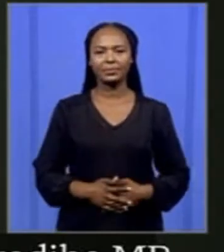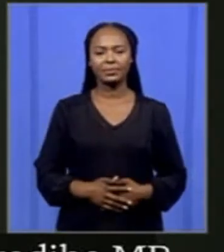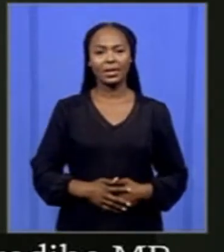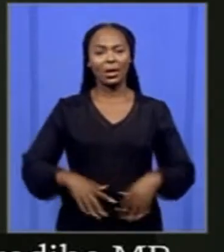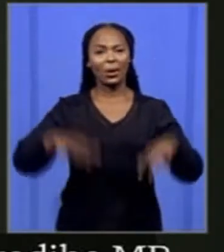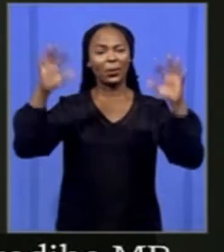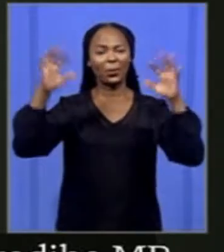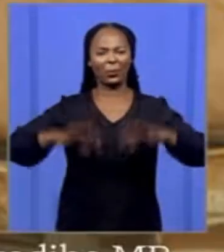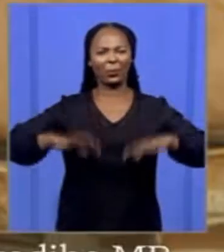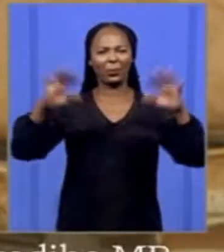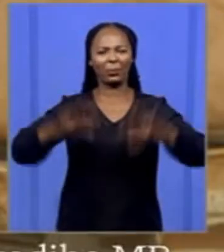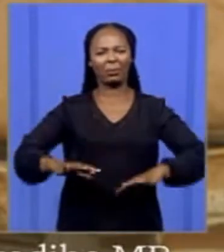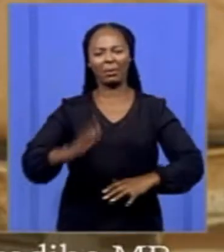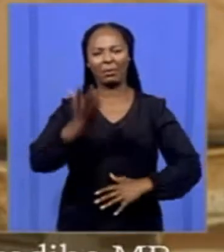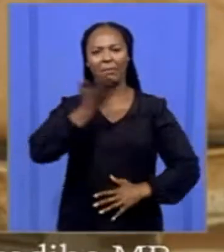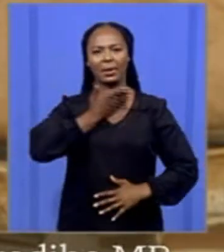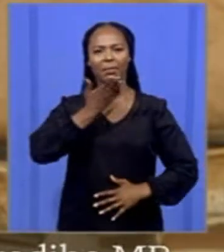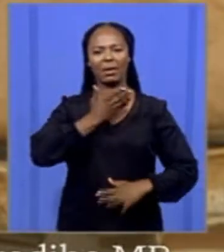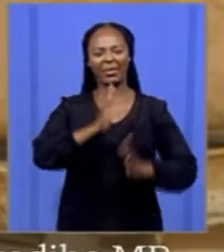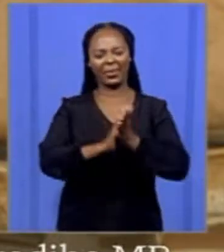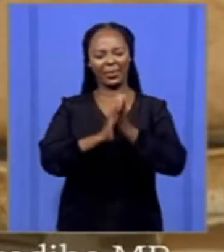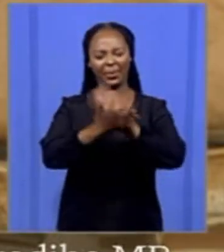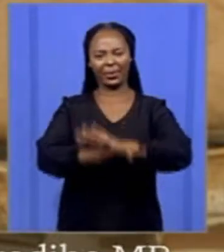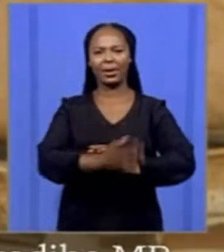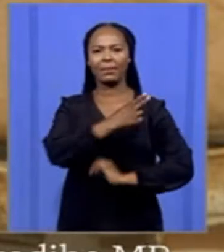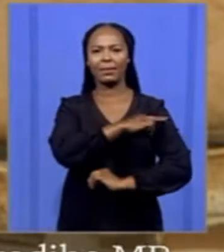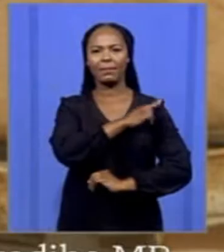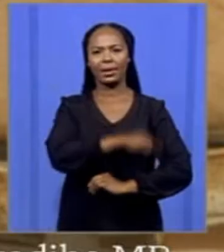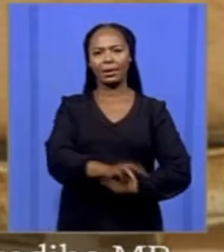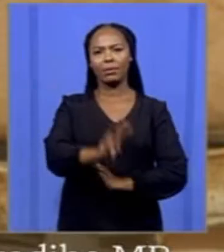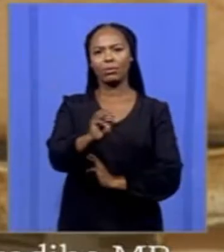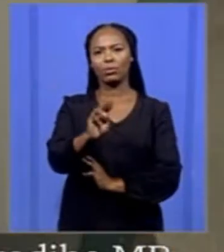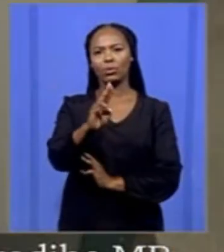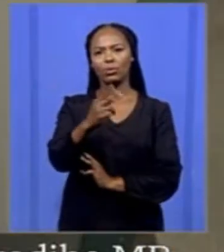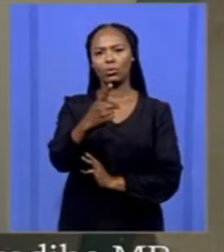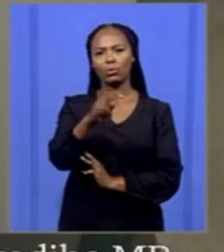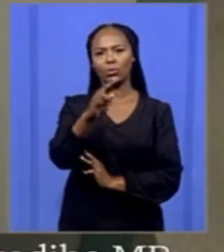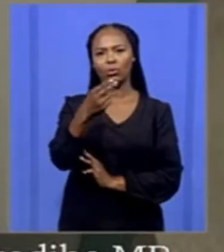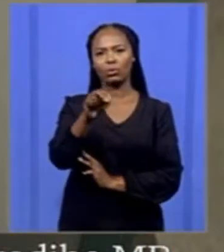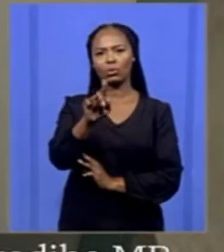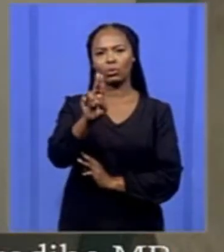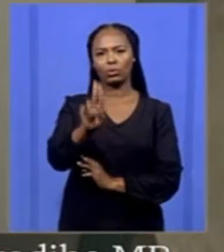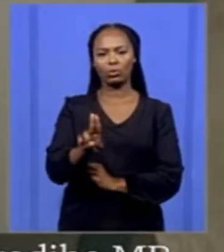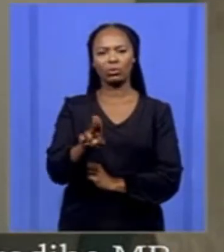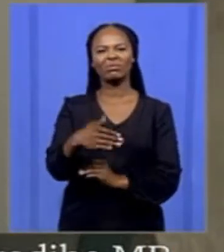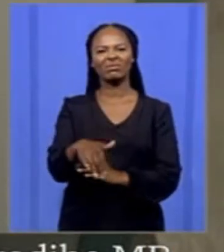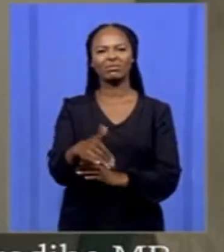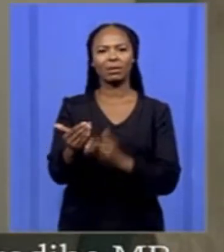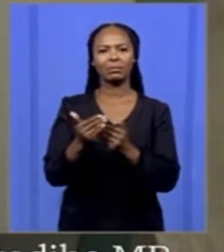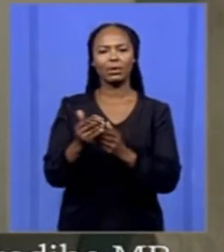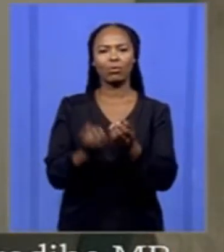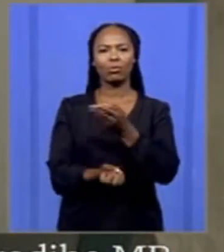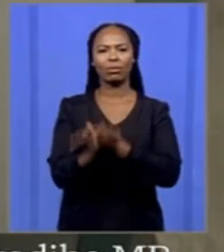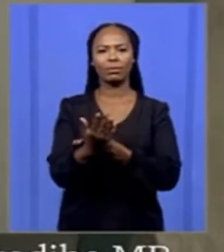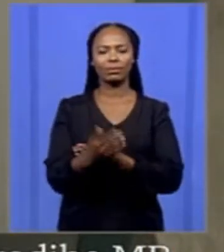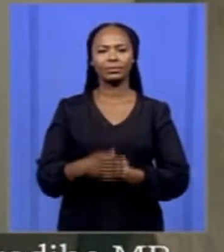Dipula tša matlakadibe di bakile tshenyo bookelong bja Matikwane ka Mkhuhlu ka ntlenyana ga Hazyview